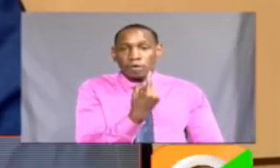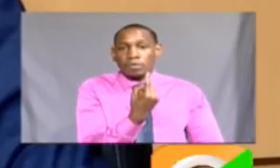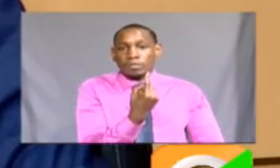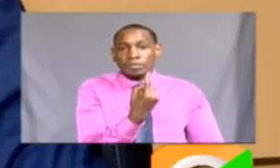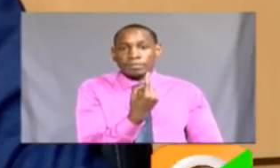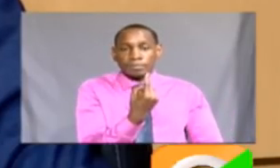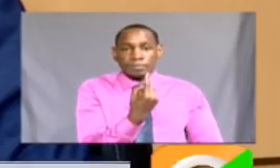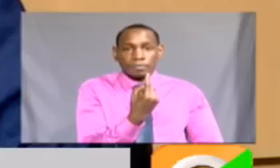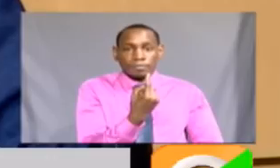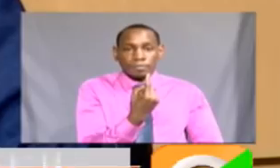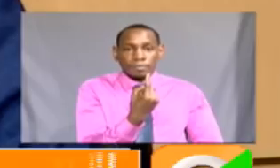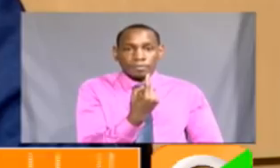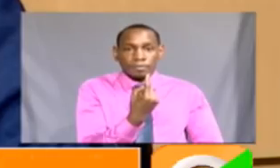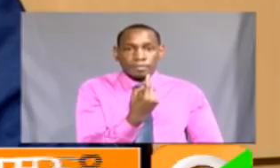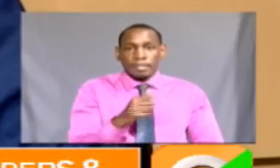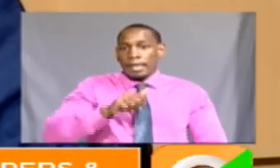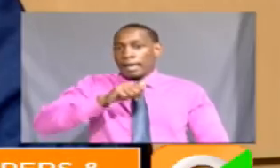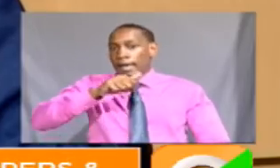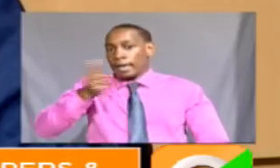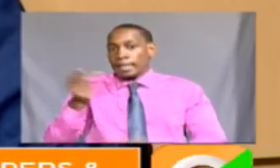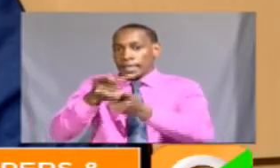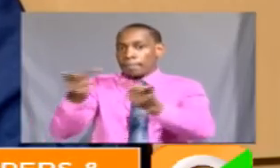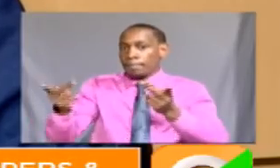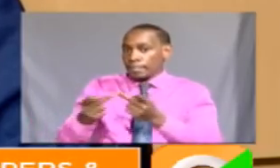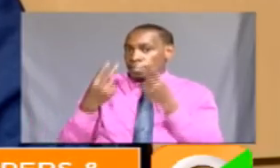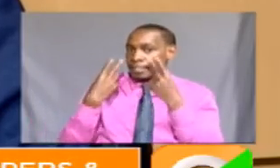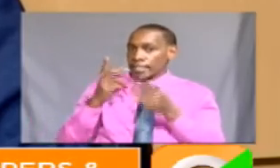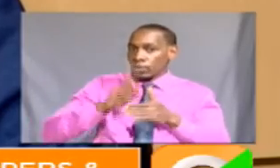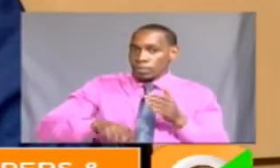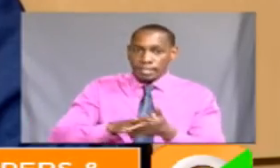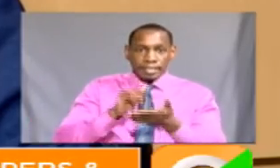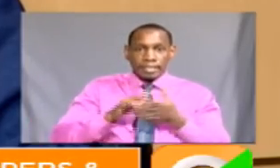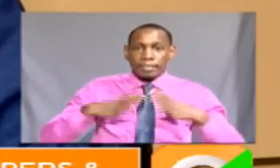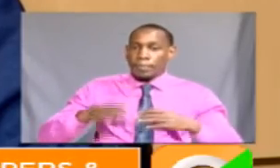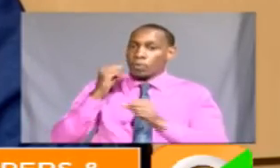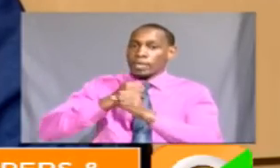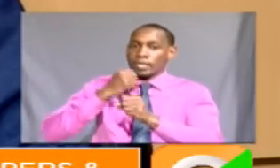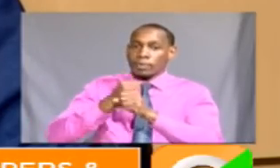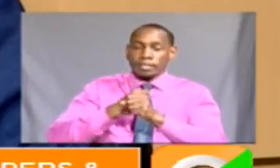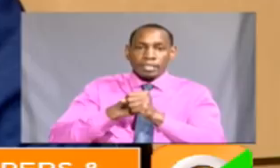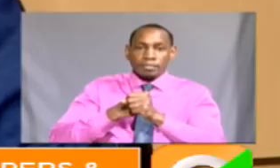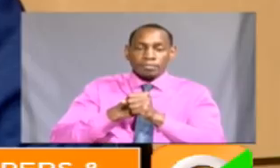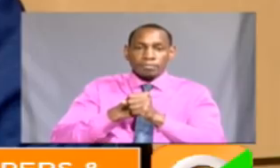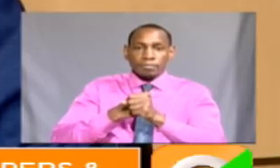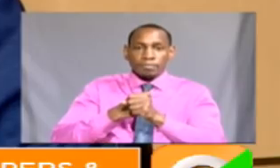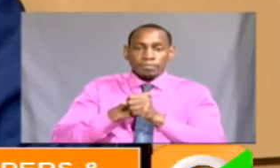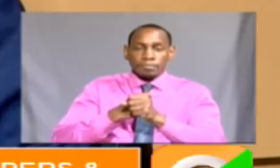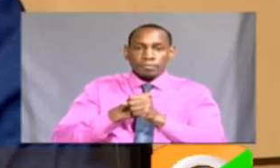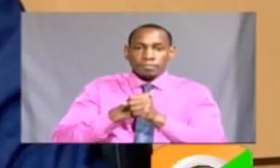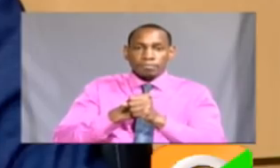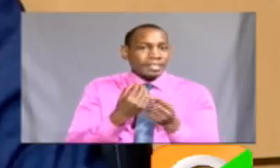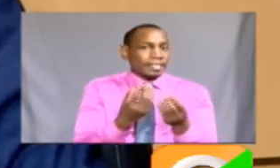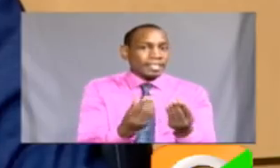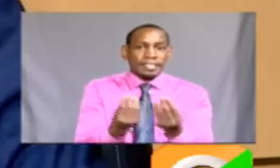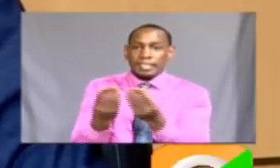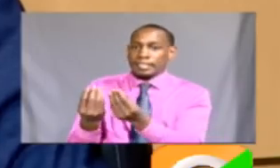eateries, while in other places we are seeing people operating with fairly